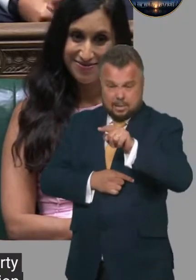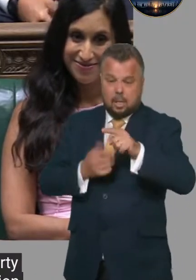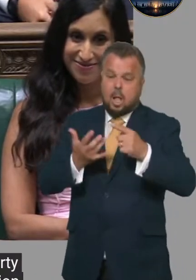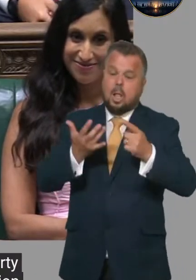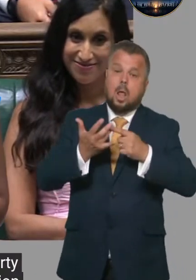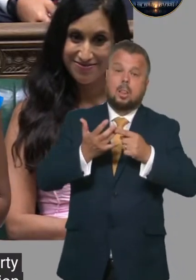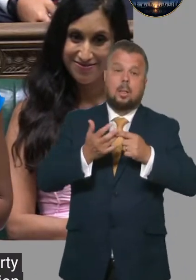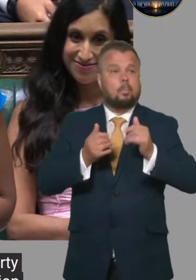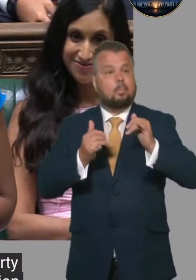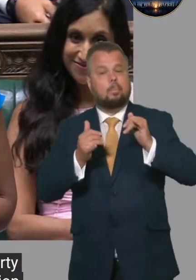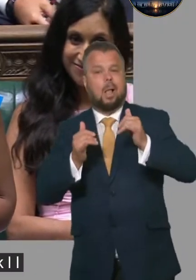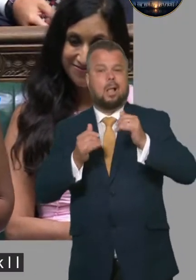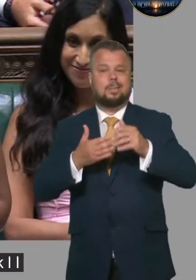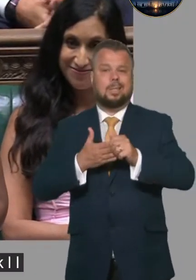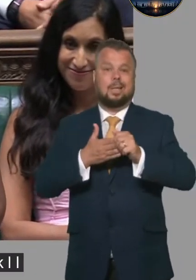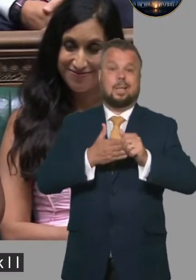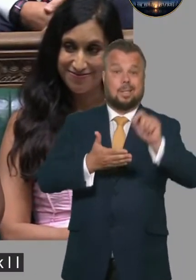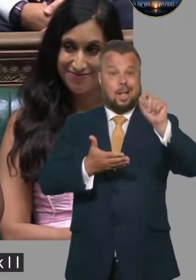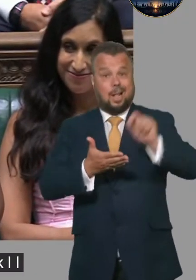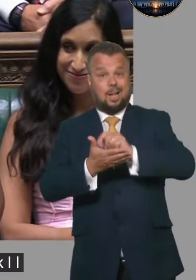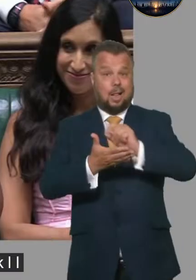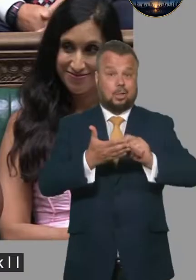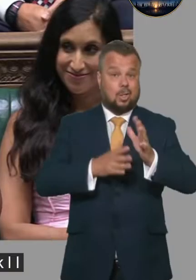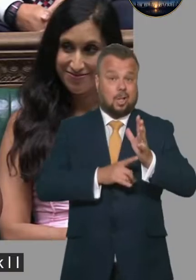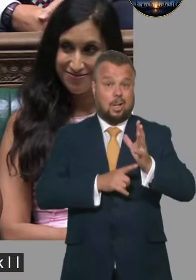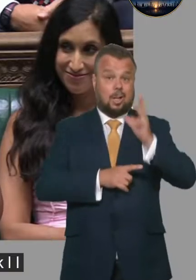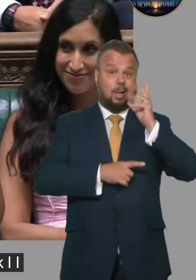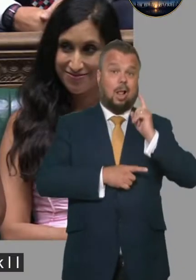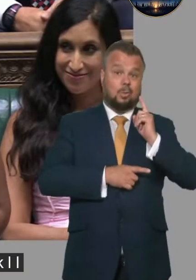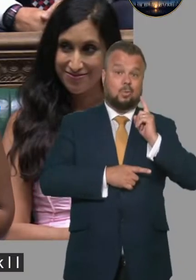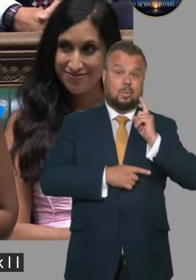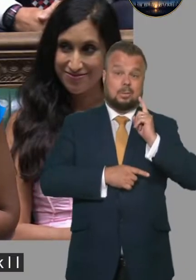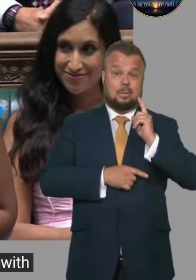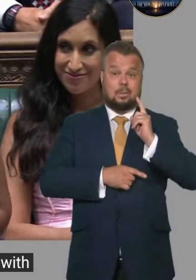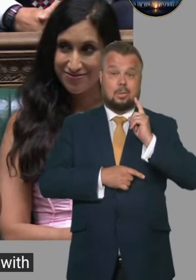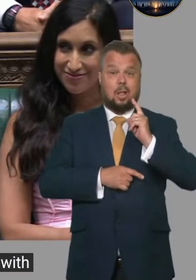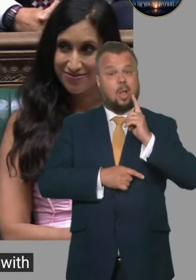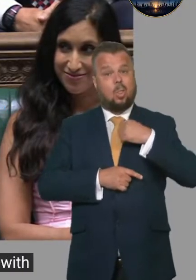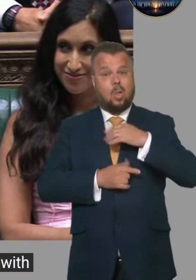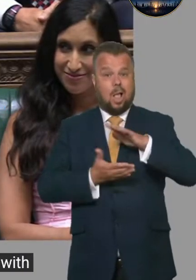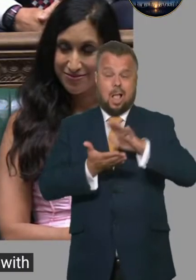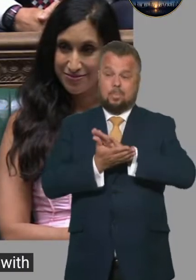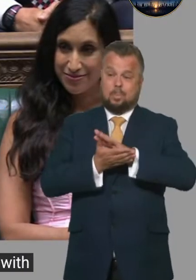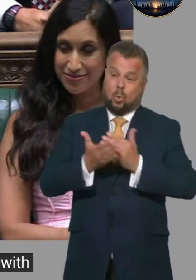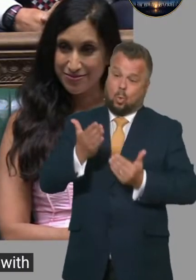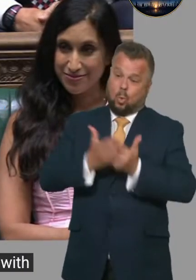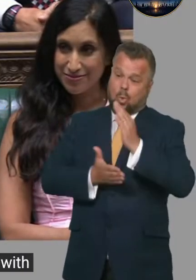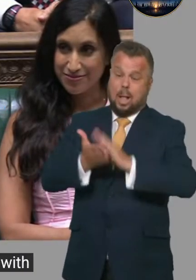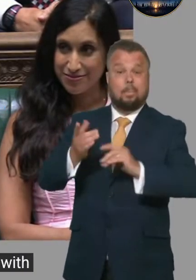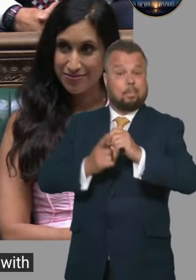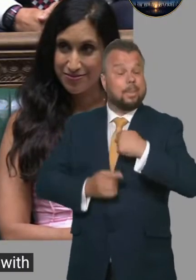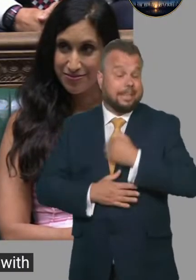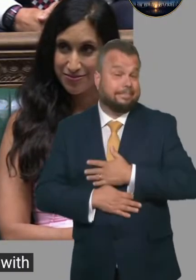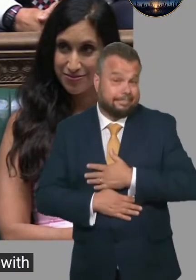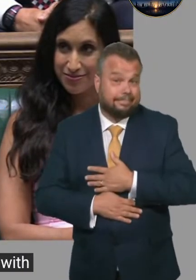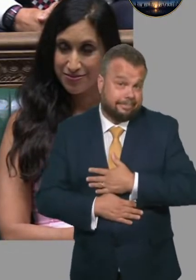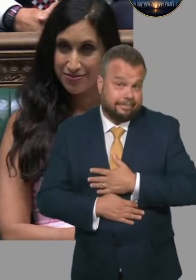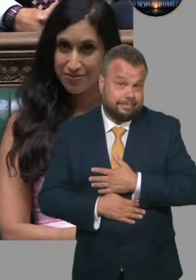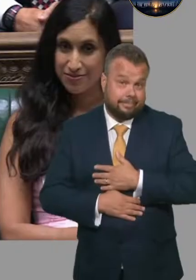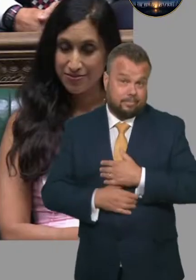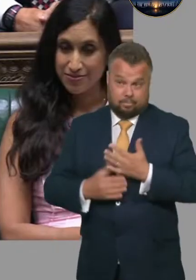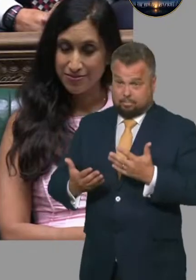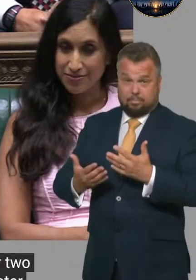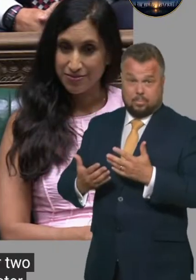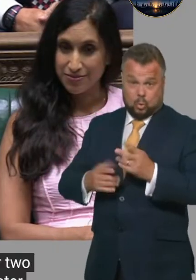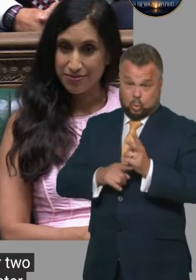is with his. 2 weeks ago, Mr. Speaker, 2 weeks ago, the Prime Minister told the House that the government was funding defence